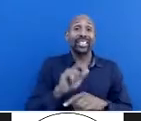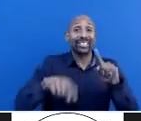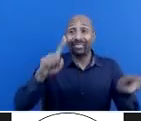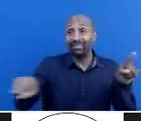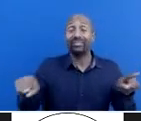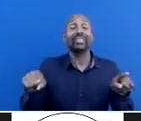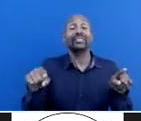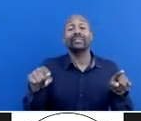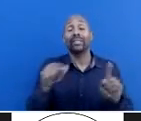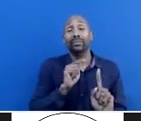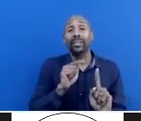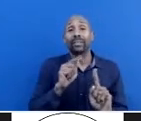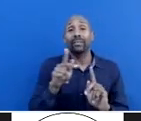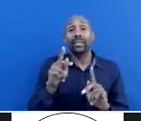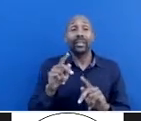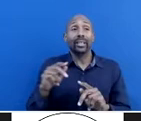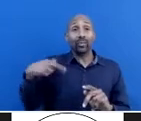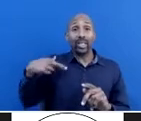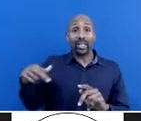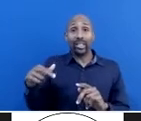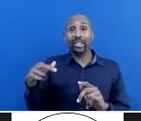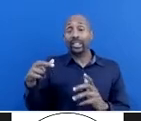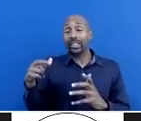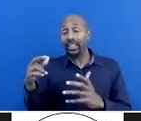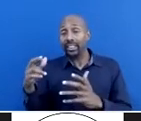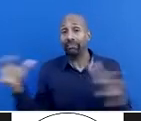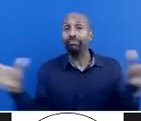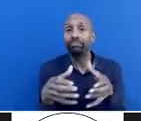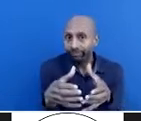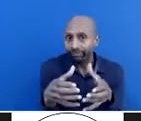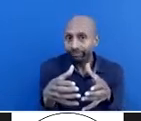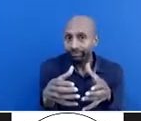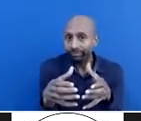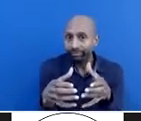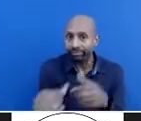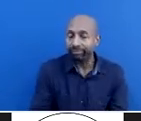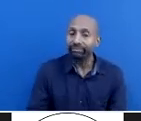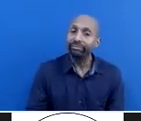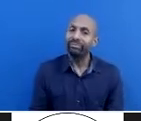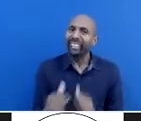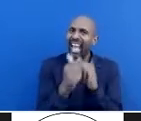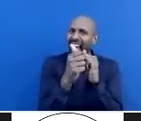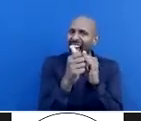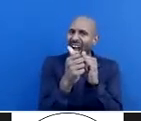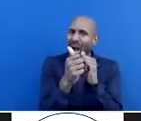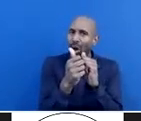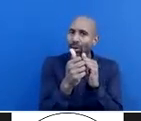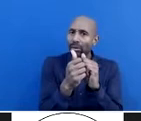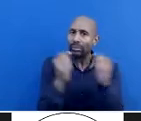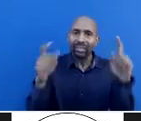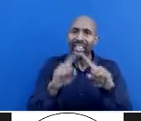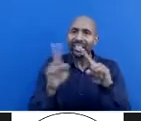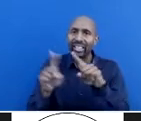of distinctive religions. How were these people, coming from all of these different parts of the